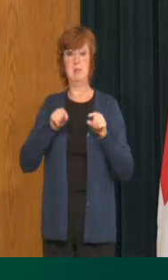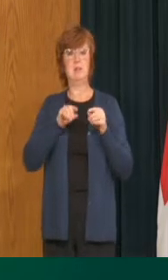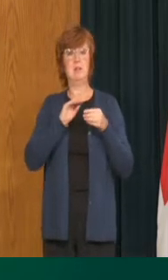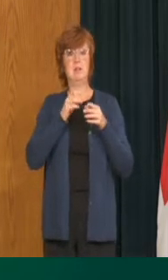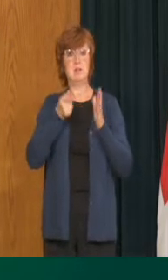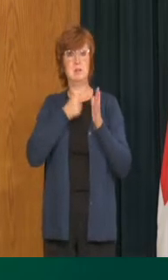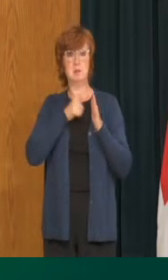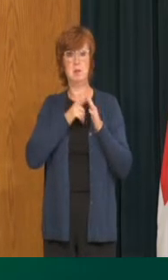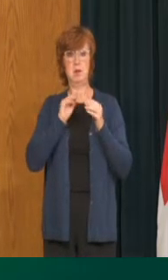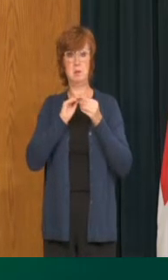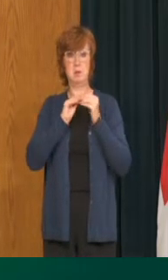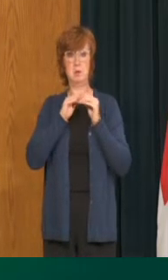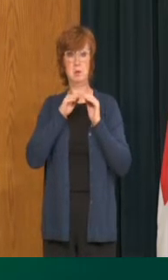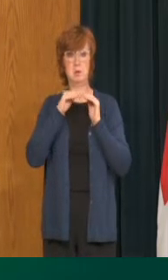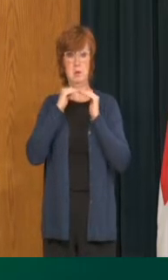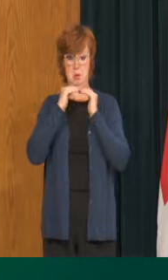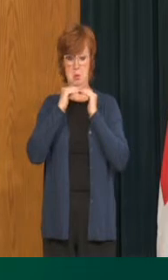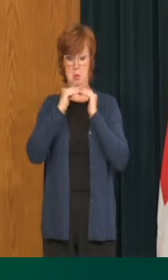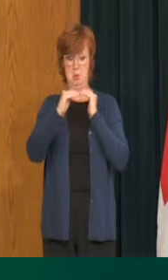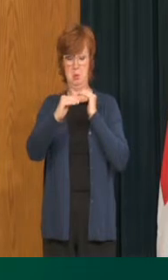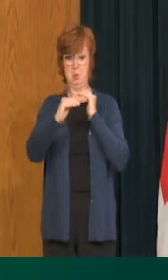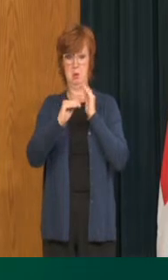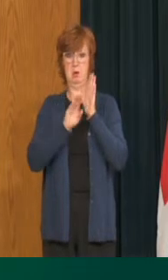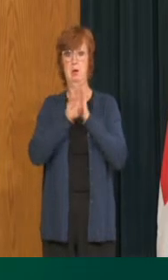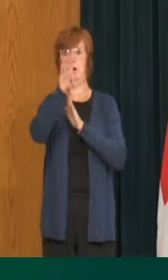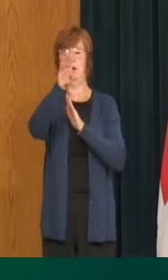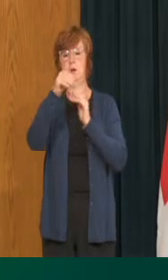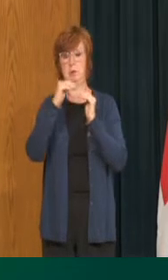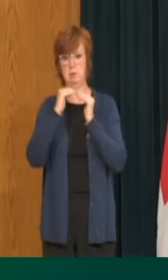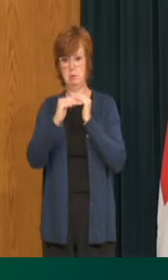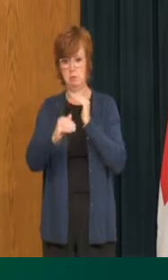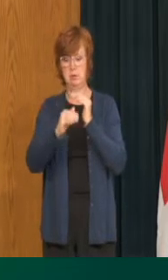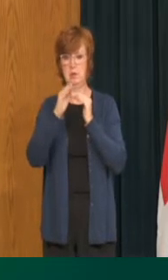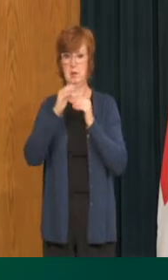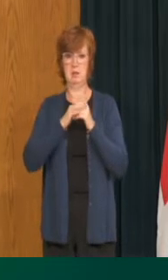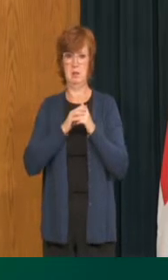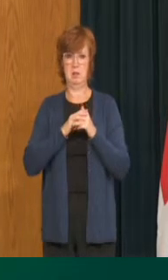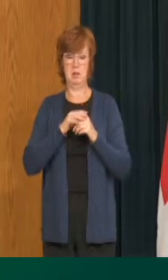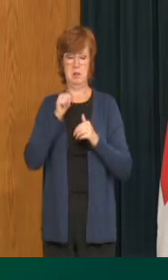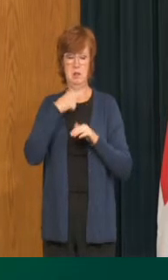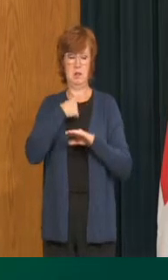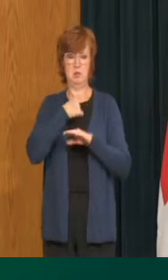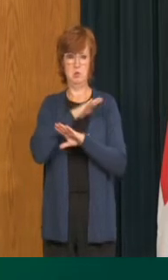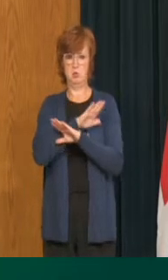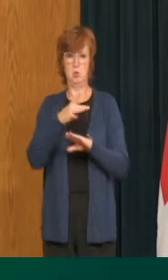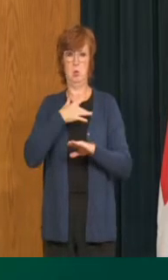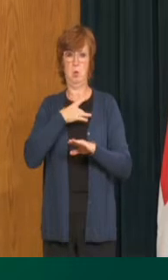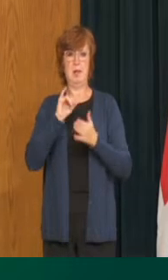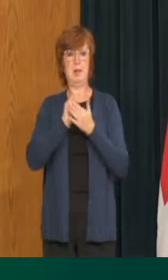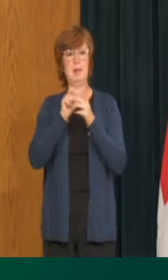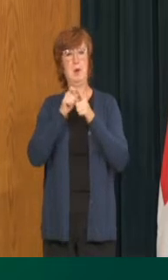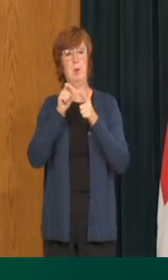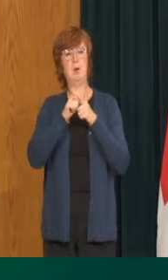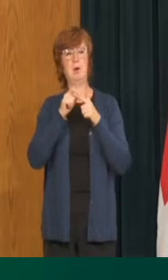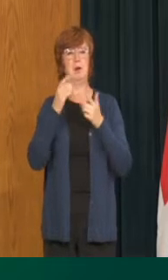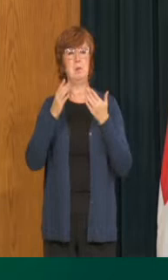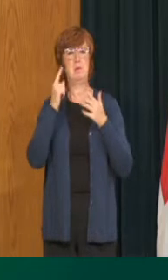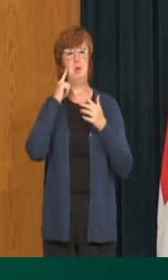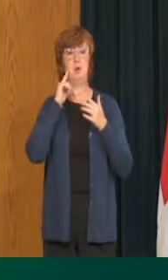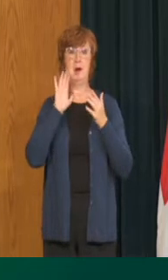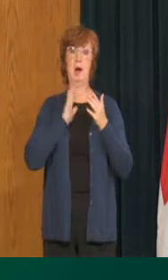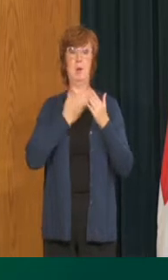number of months. And so I do not like using the term the new normal. But